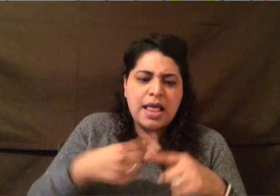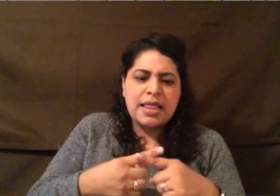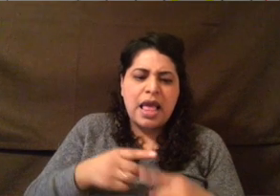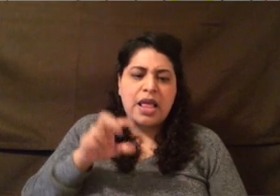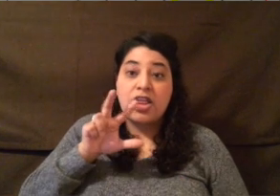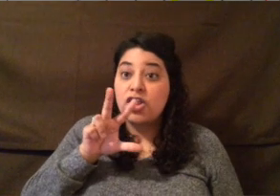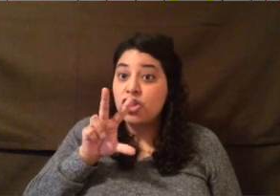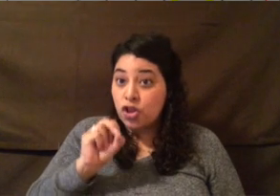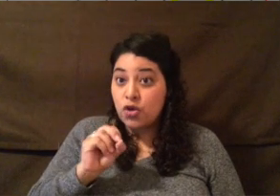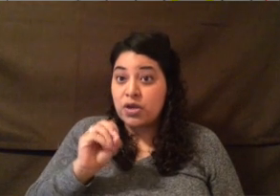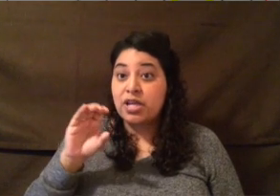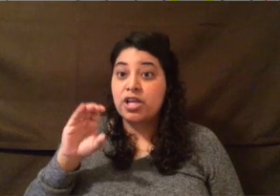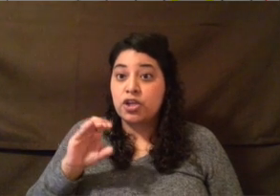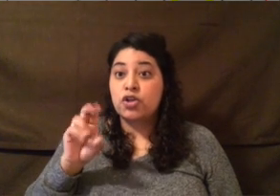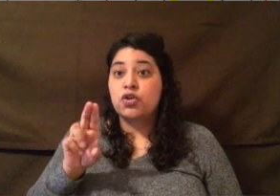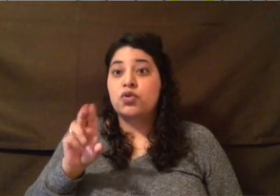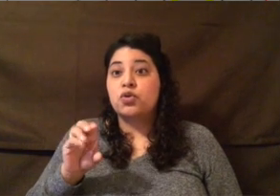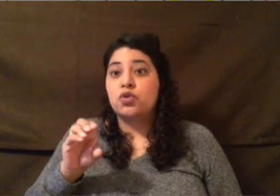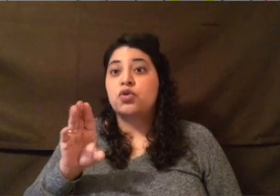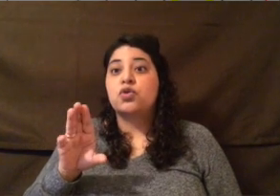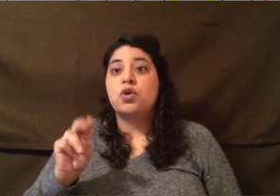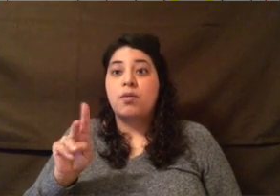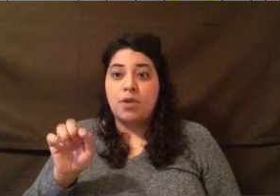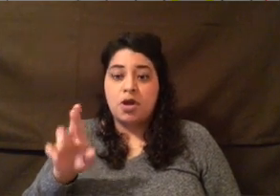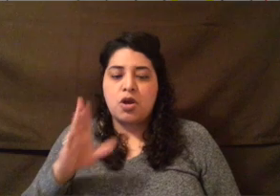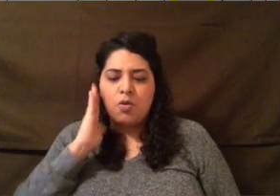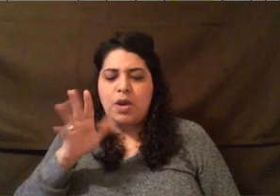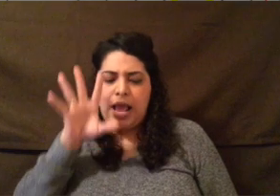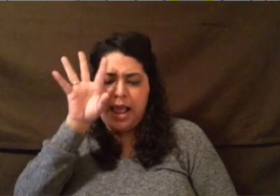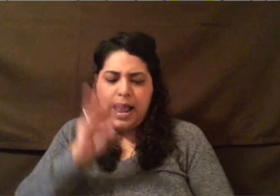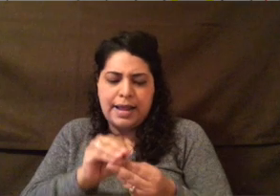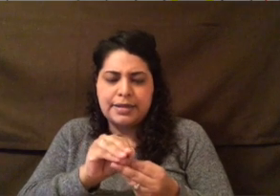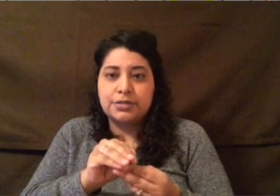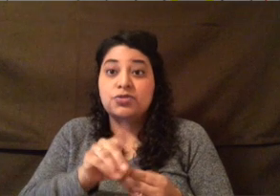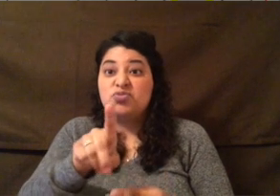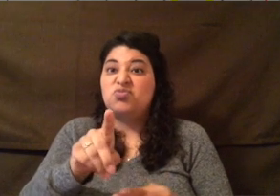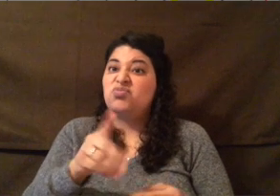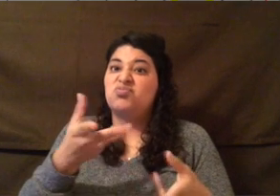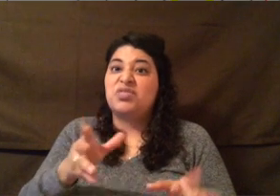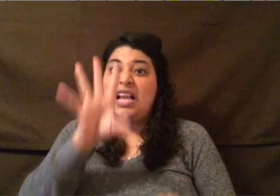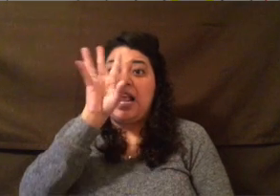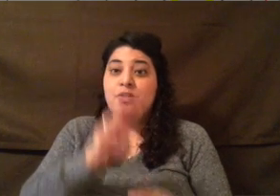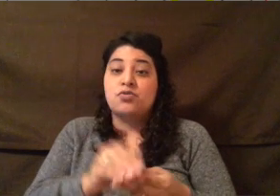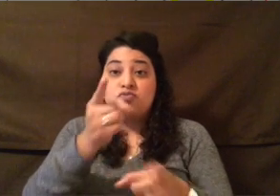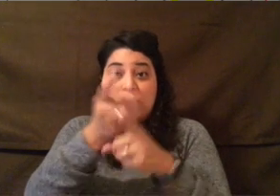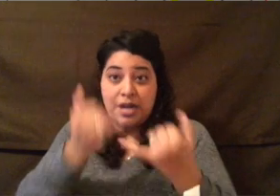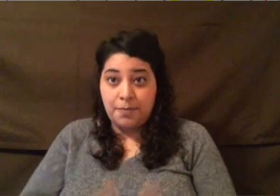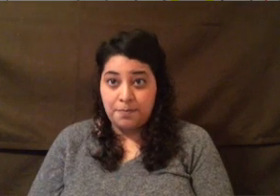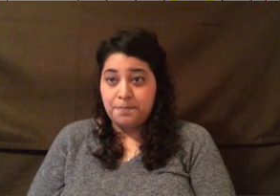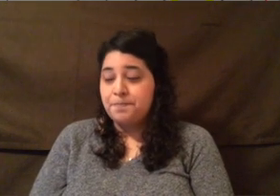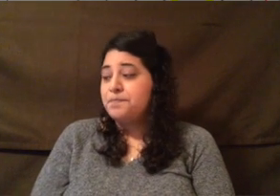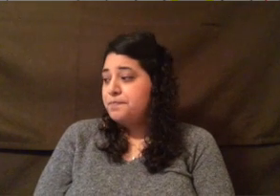cucumbers. So we are going to go ahead and add those together. Go ahead and add those together right now.